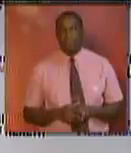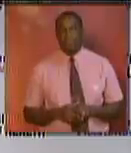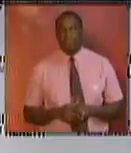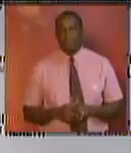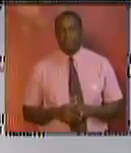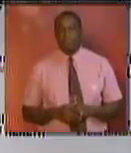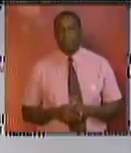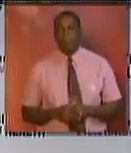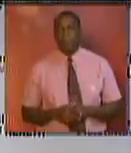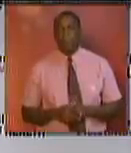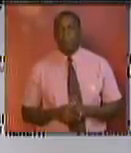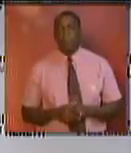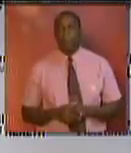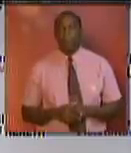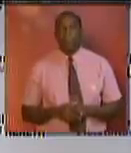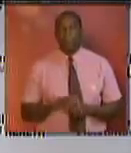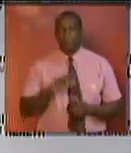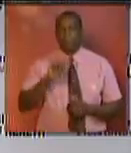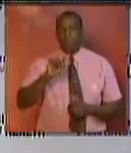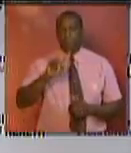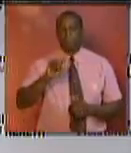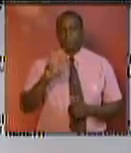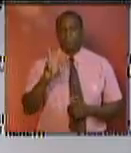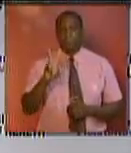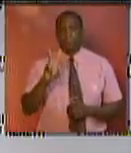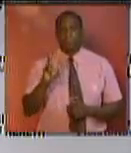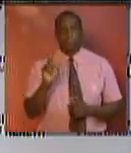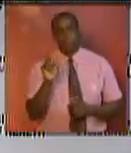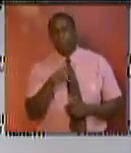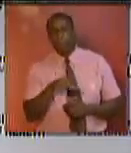question from TV6 now.